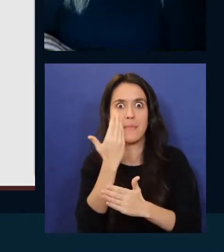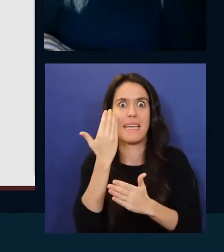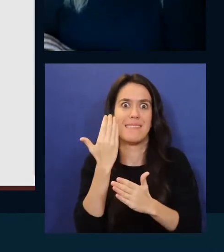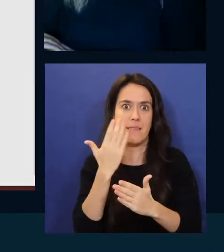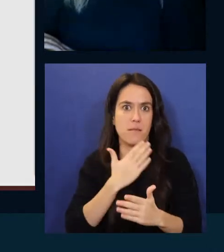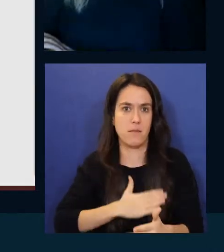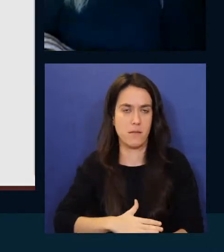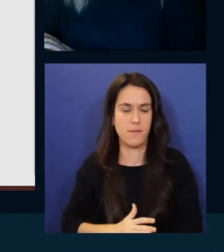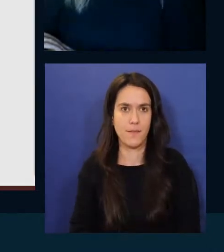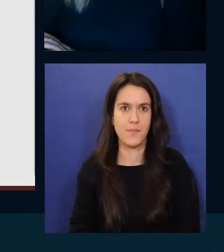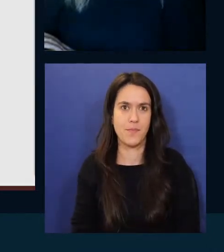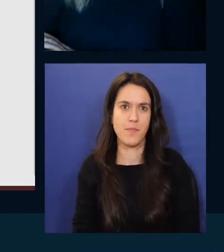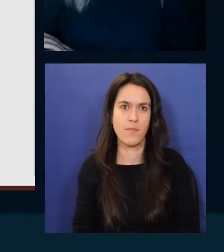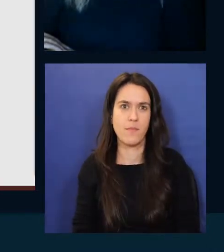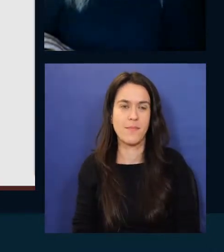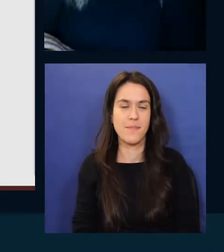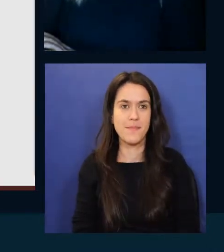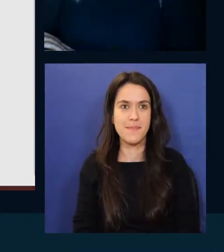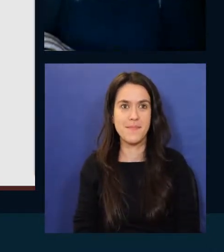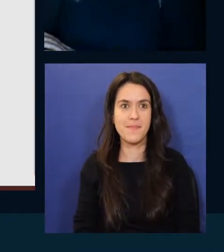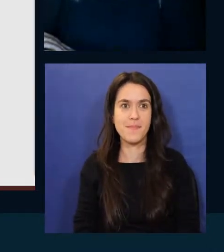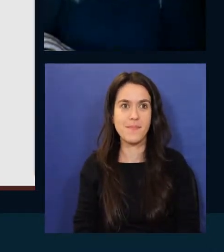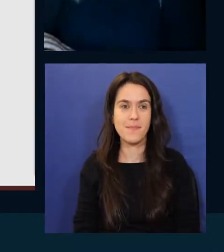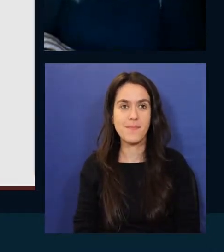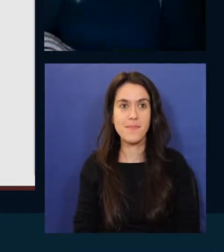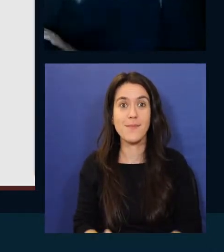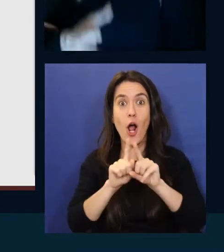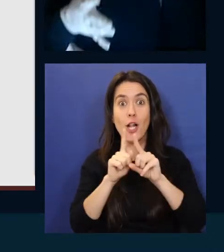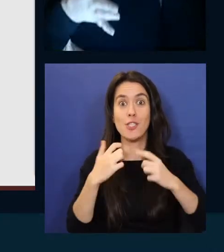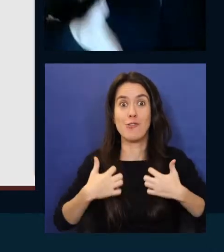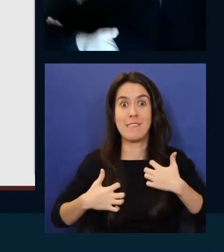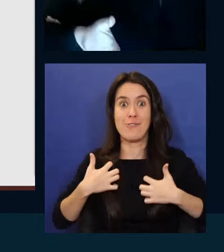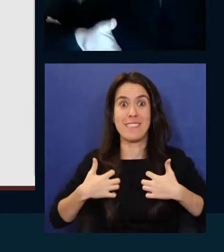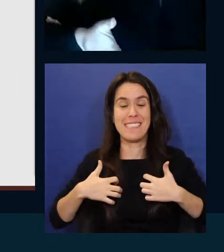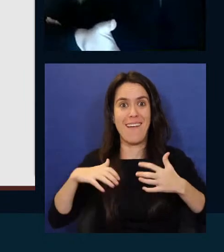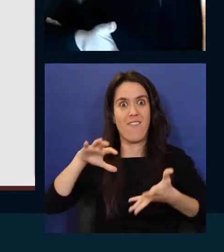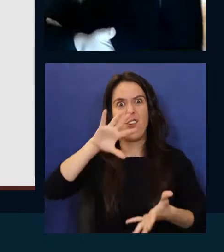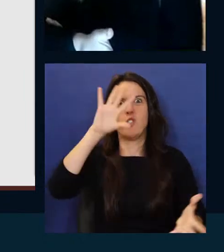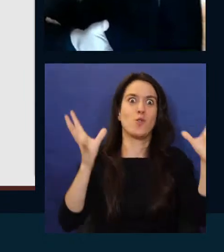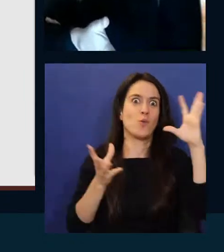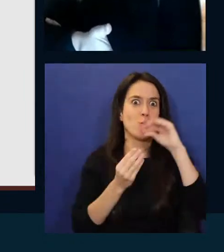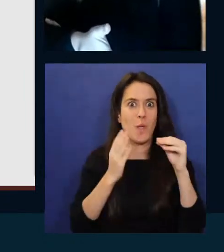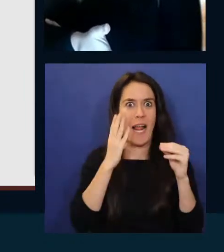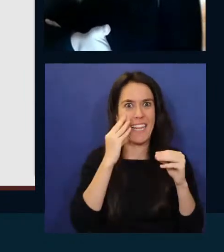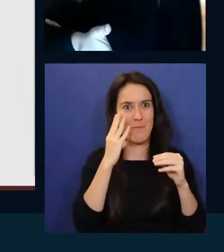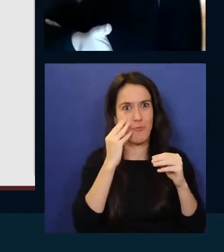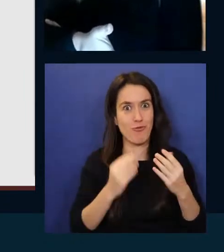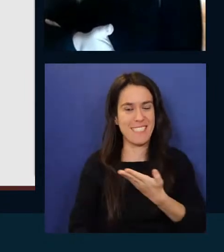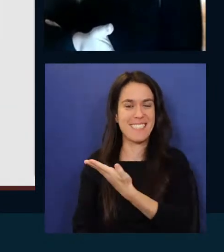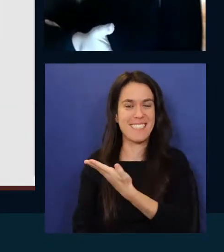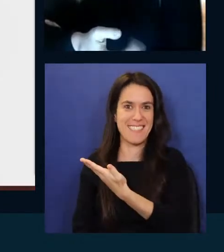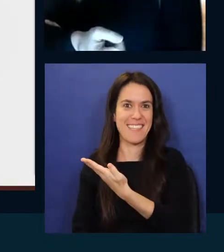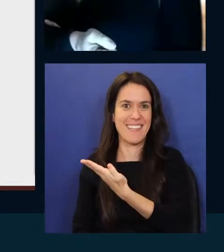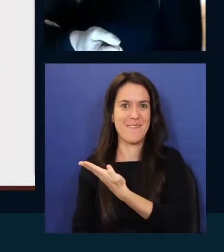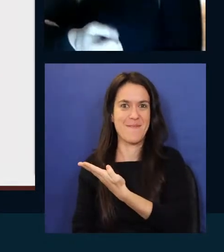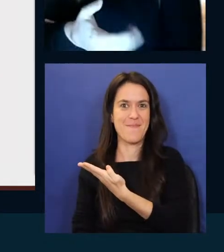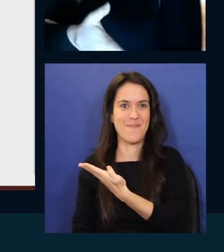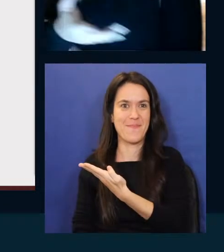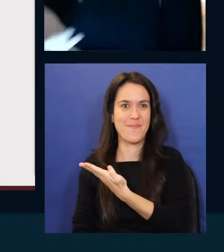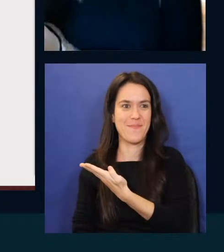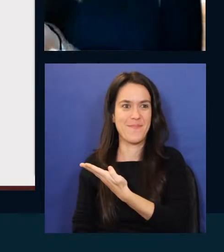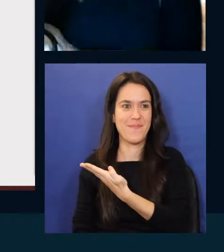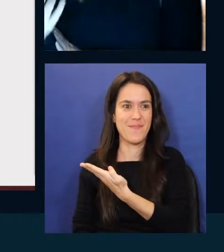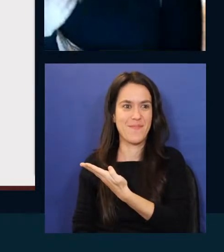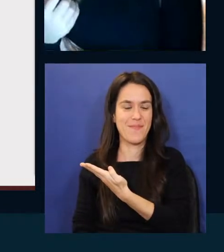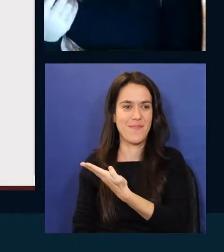what's interesting is that you have actually the total experience with the ribbon and everything on the left-hand side. So you can actually